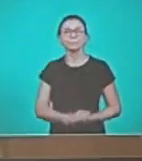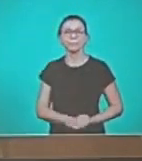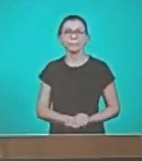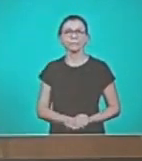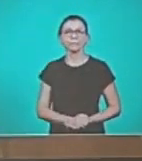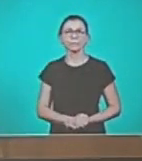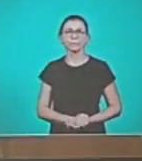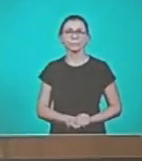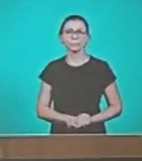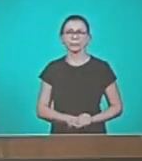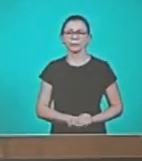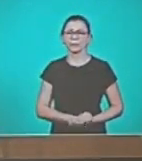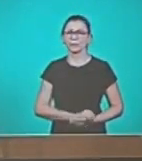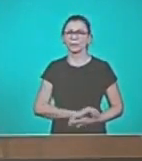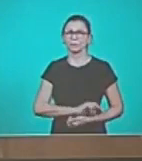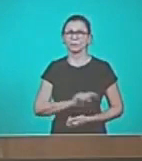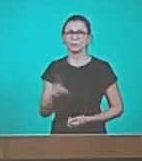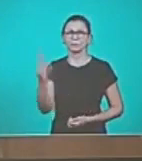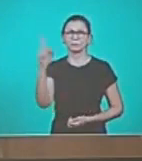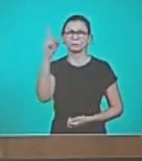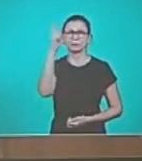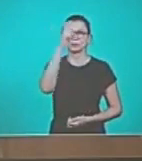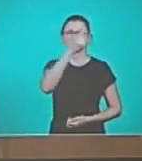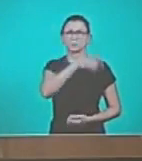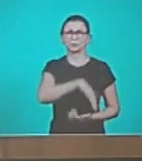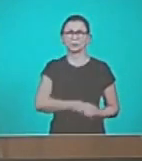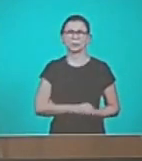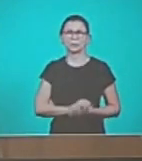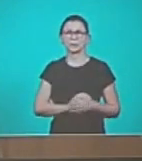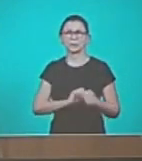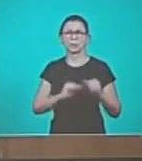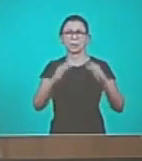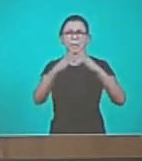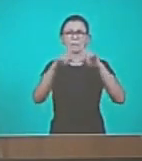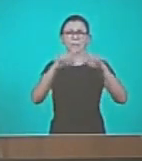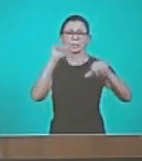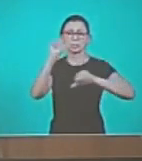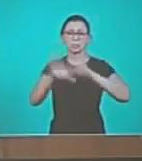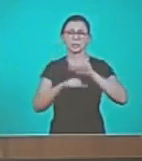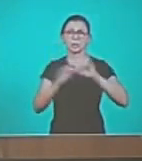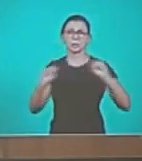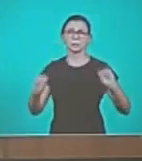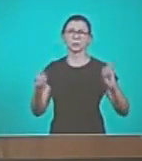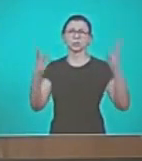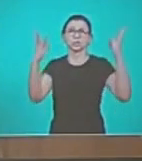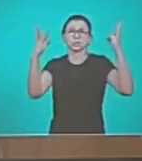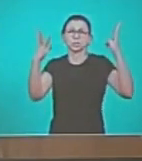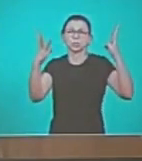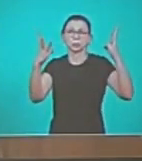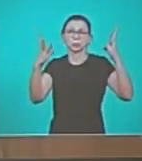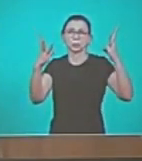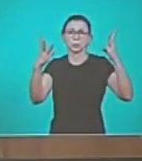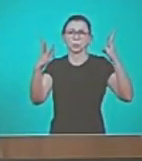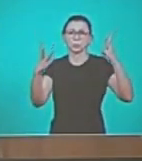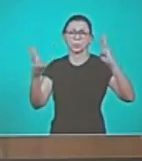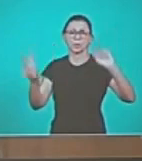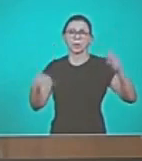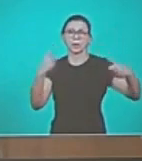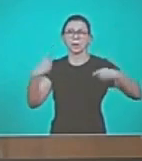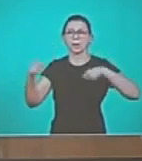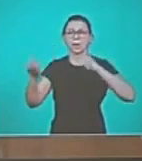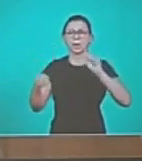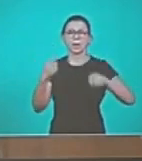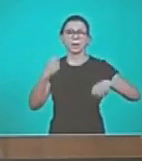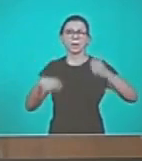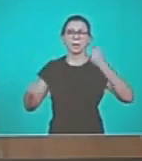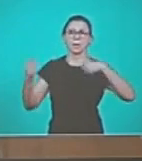Bulldozers are coming and removing those harmonic made out of the tubes. They destroy everything, and that's